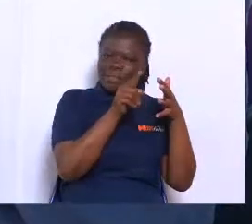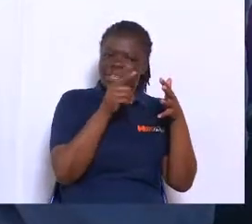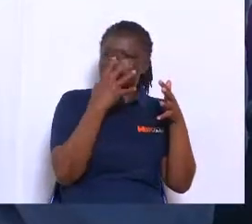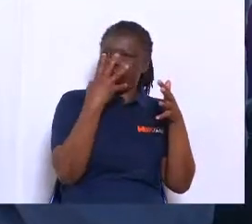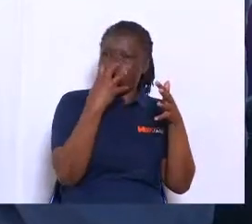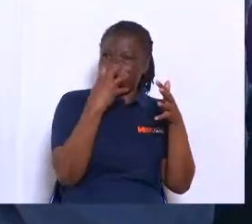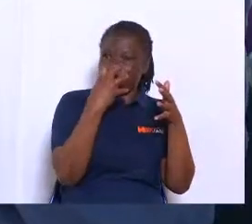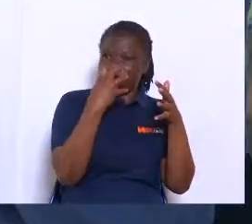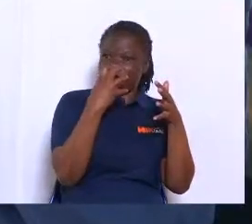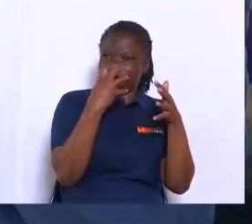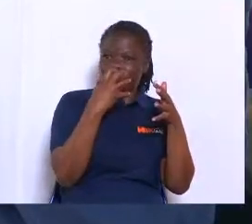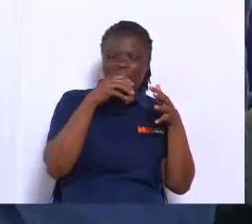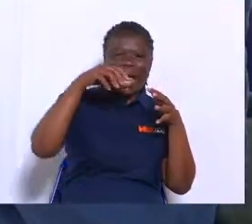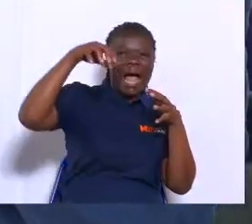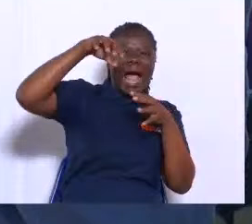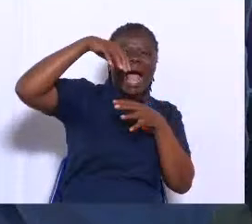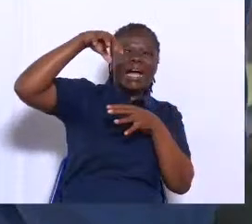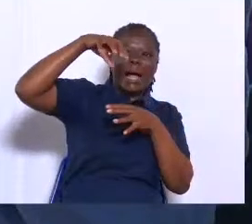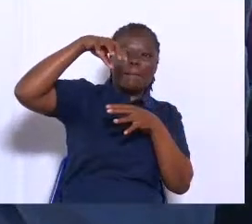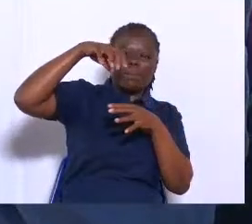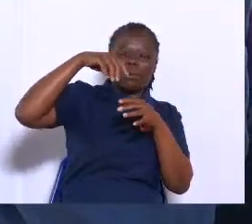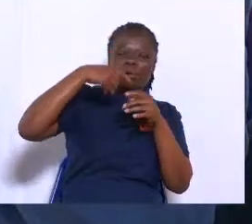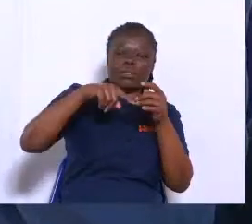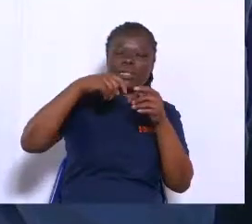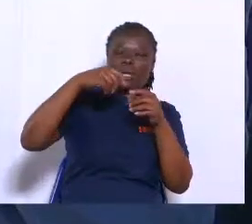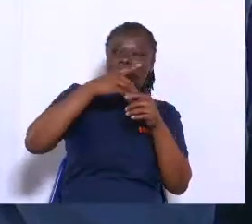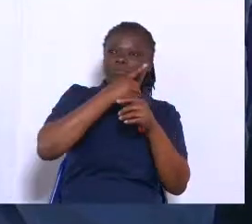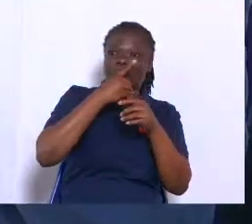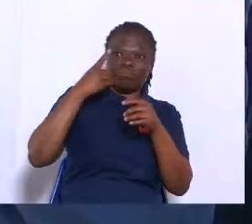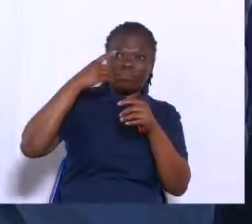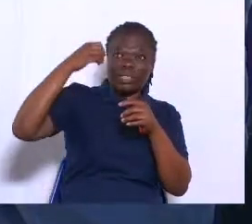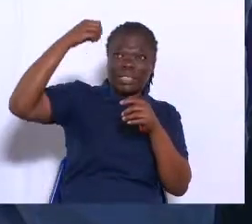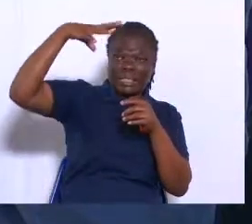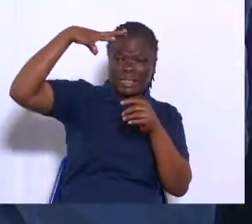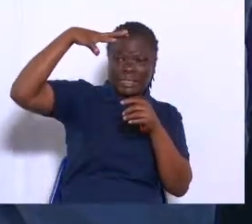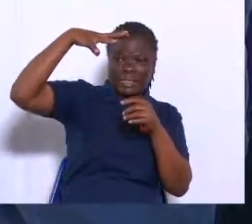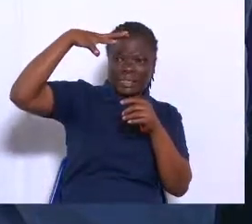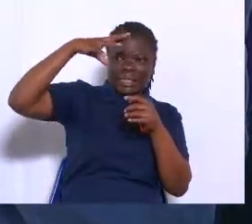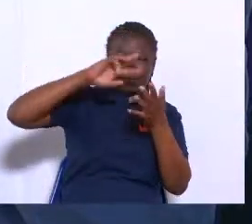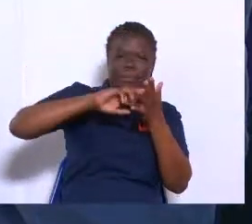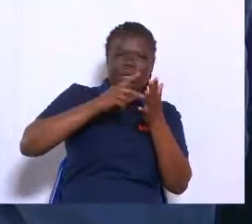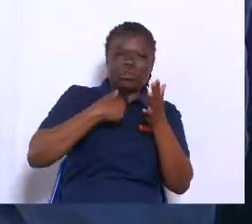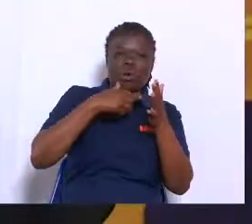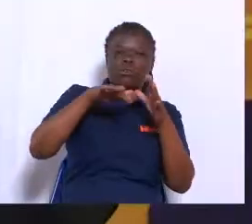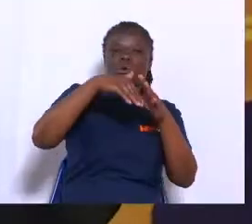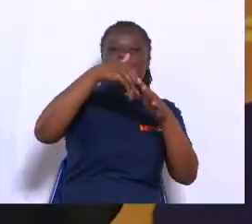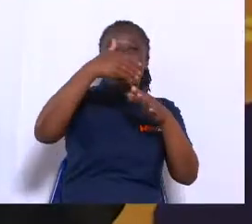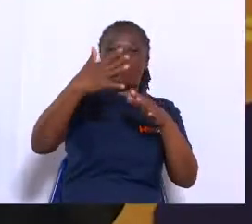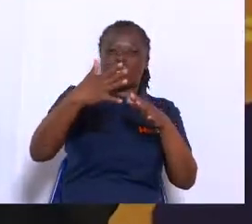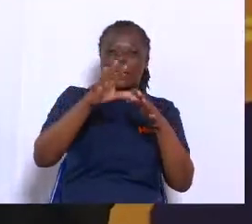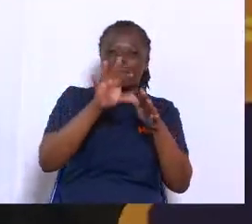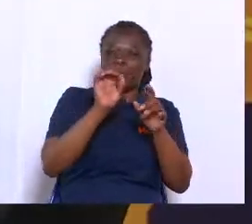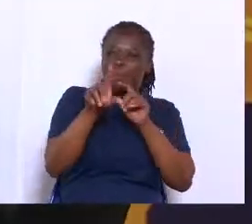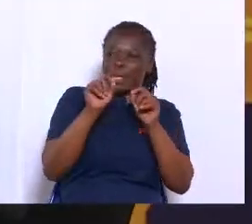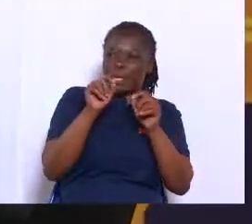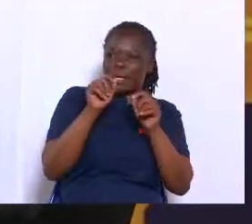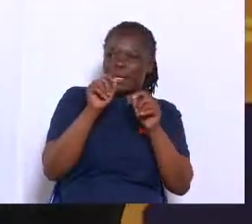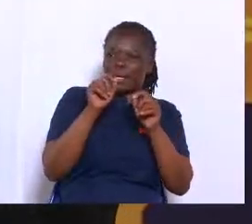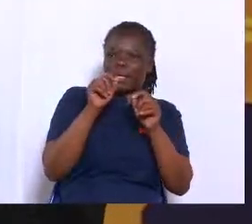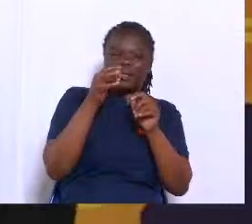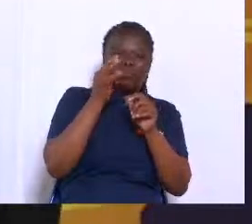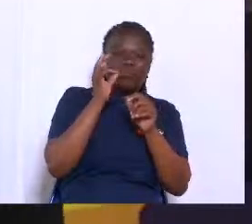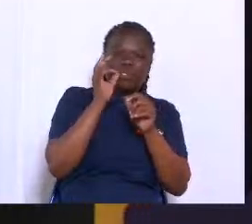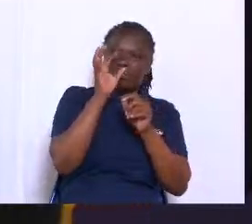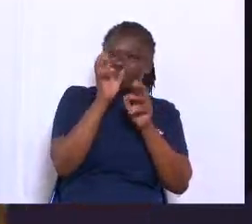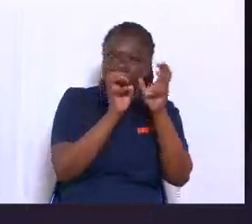hot sun, so they have to send the pickers out to pick the oranges. And they pick these oranges.